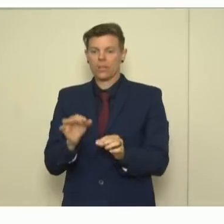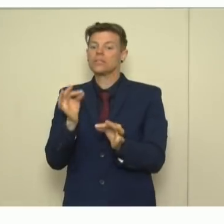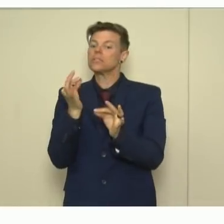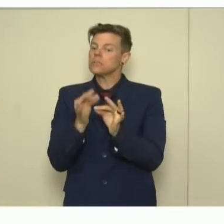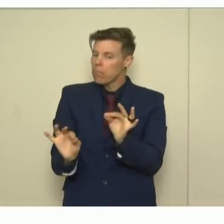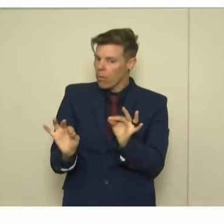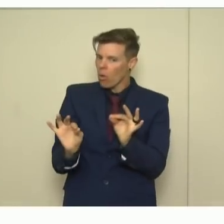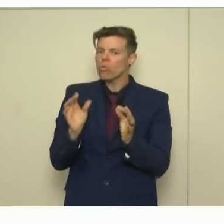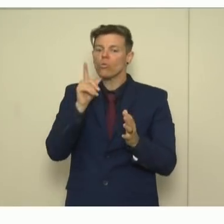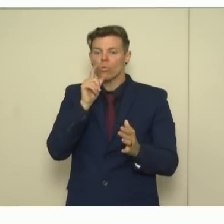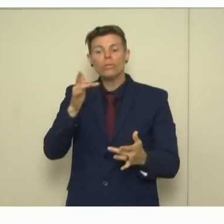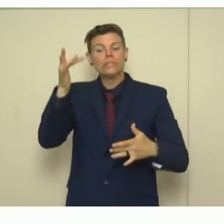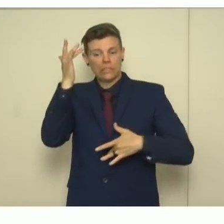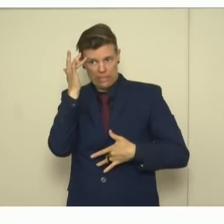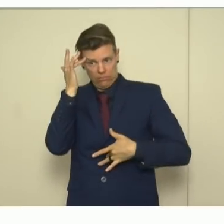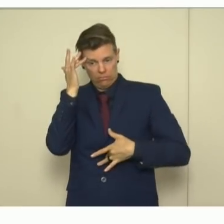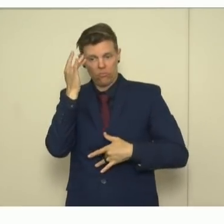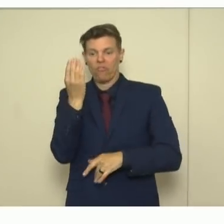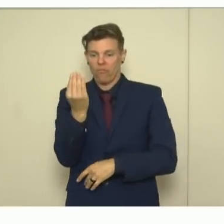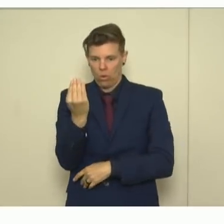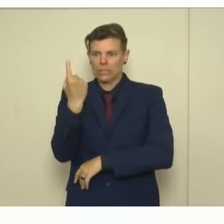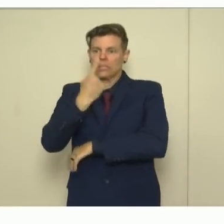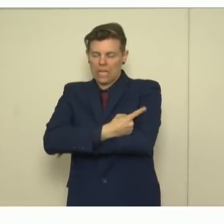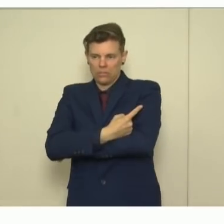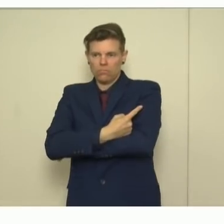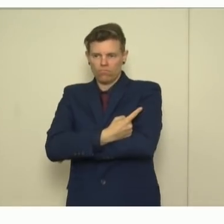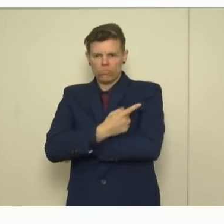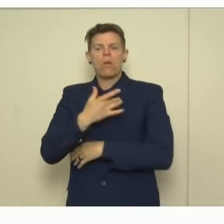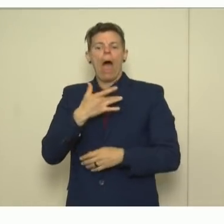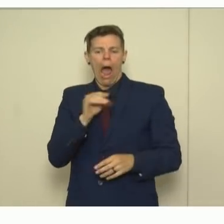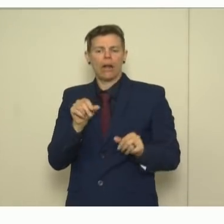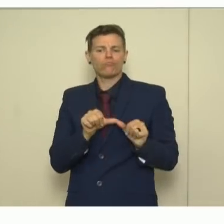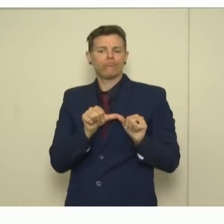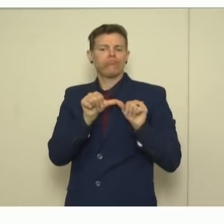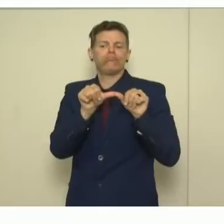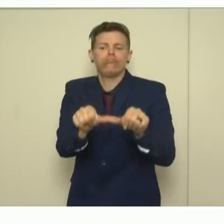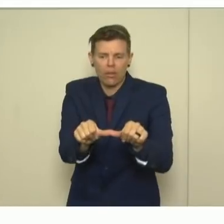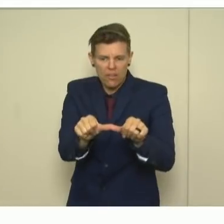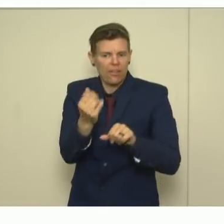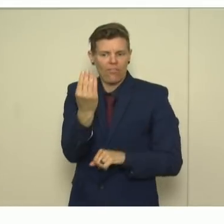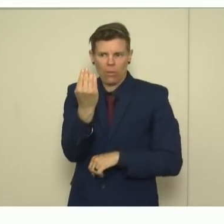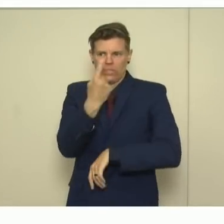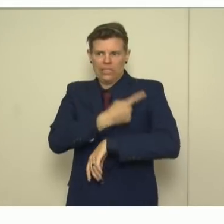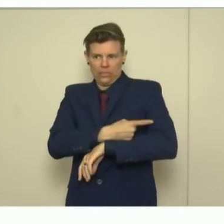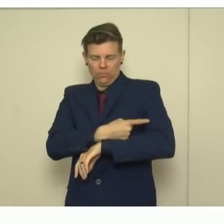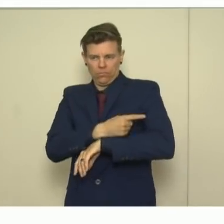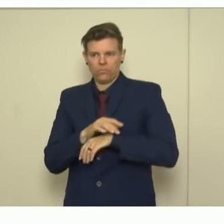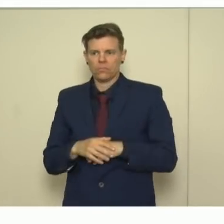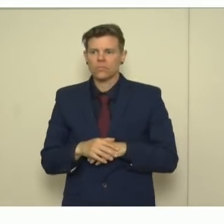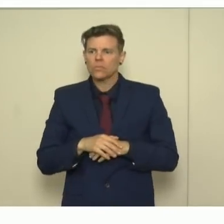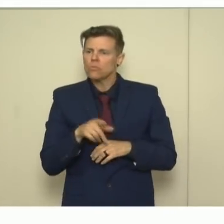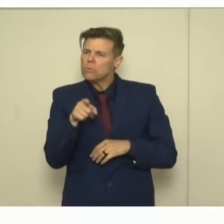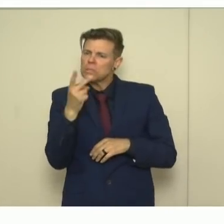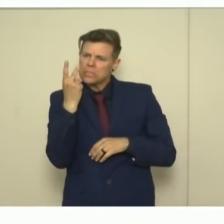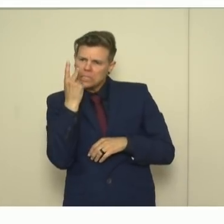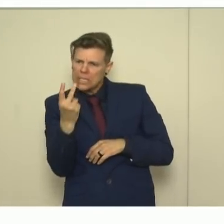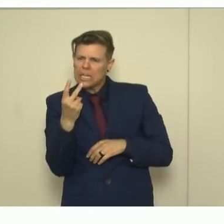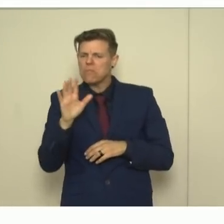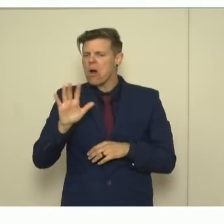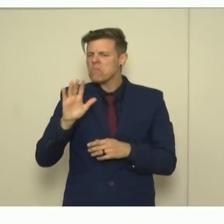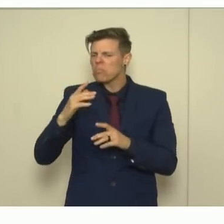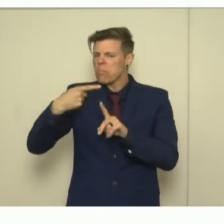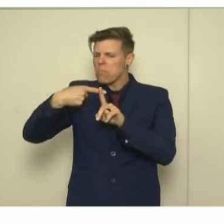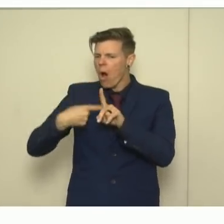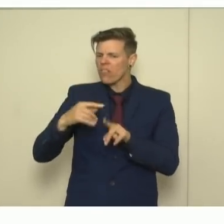see that somewhere there in the middle of July on the graph, on the green graph now we're looking